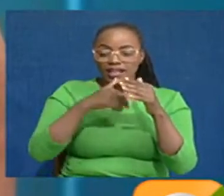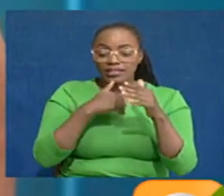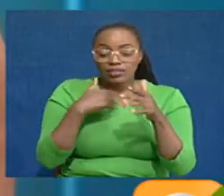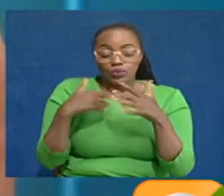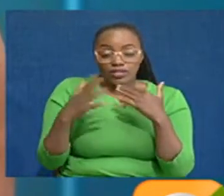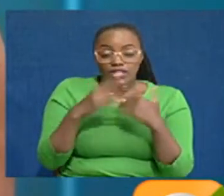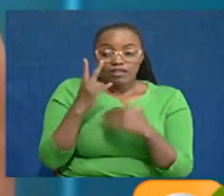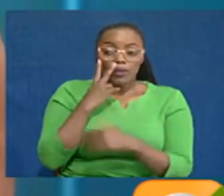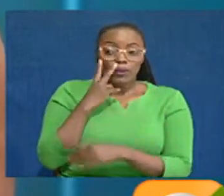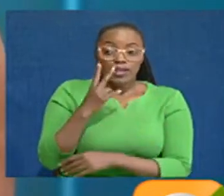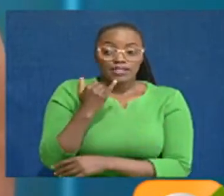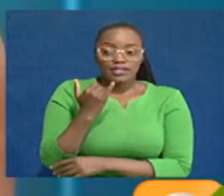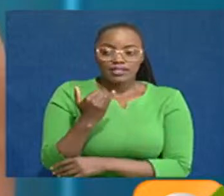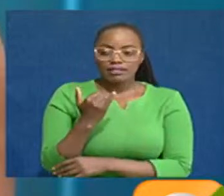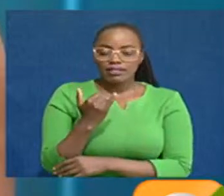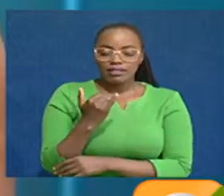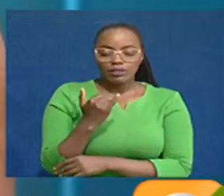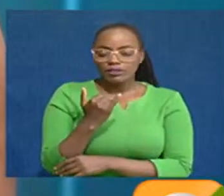seeing is